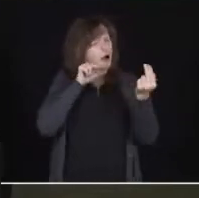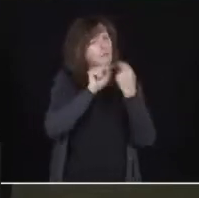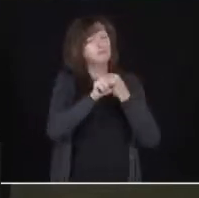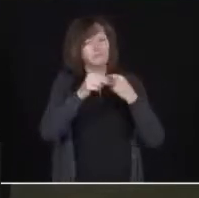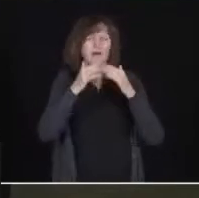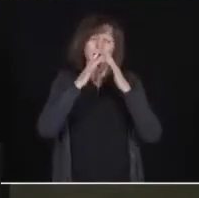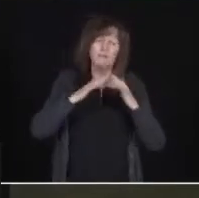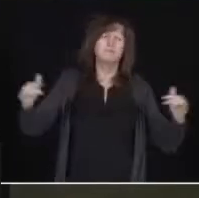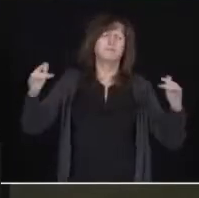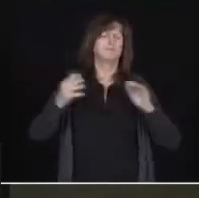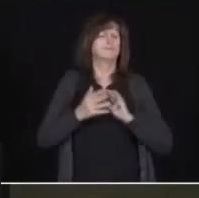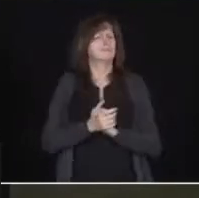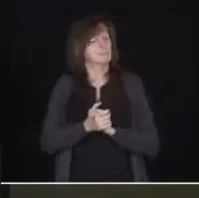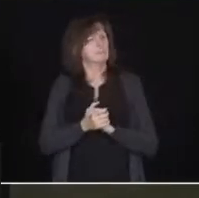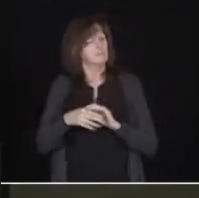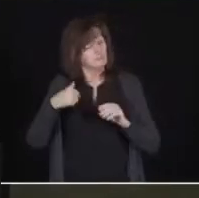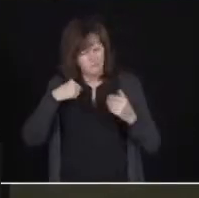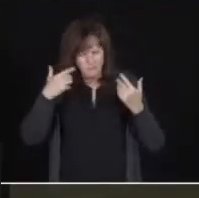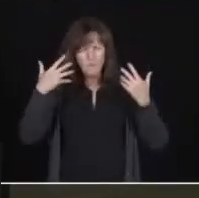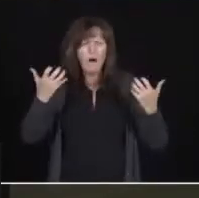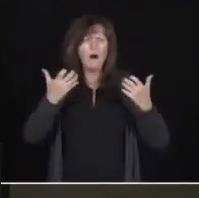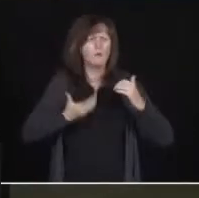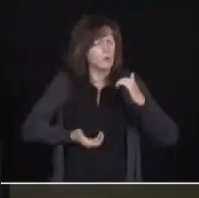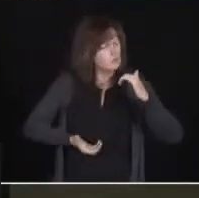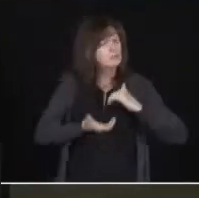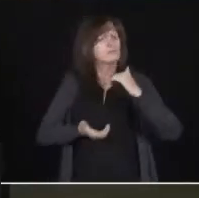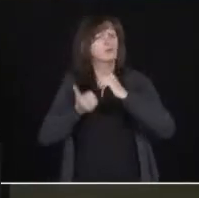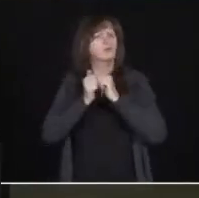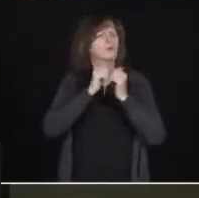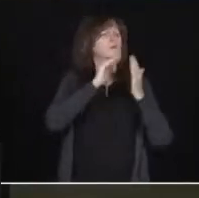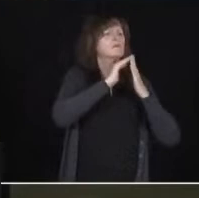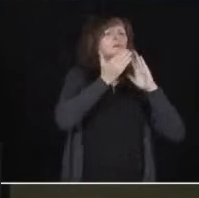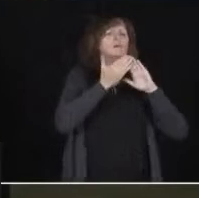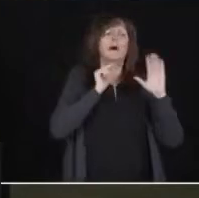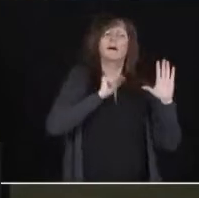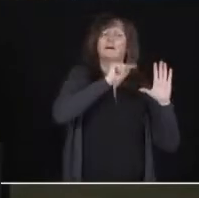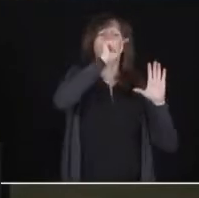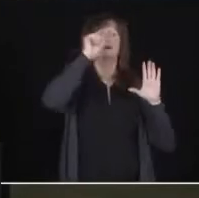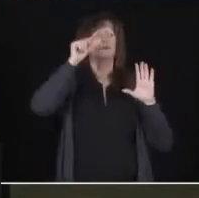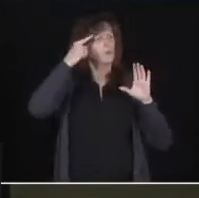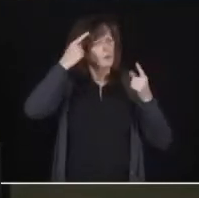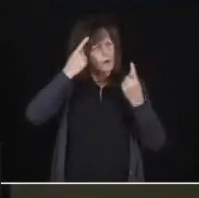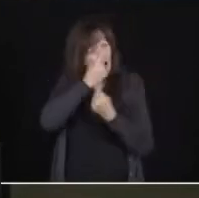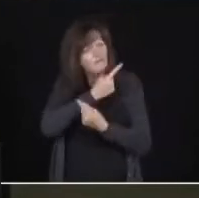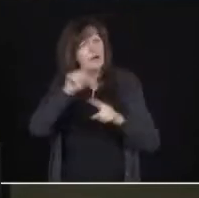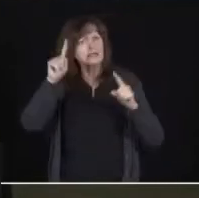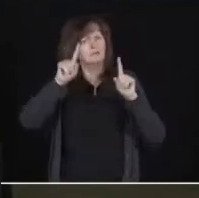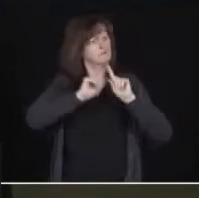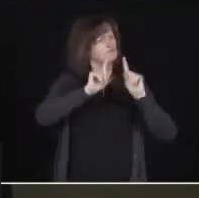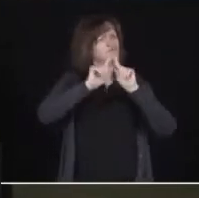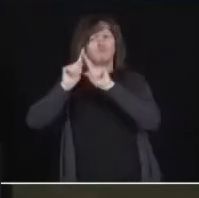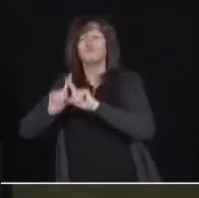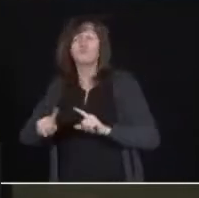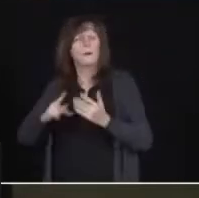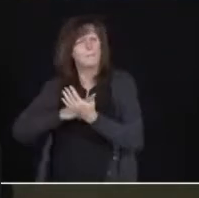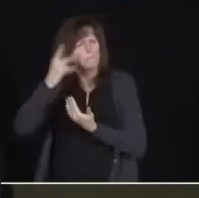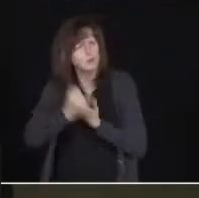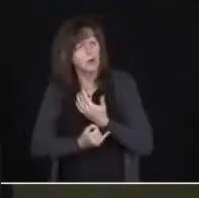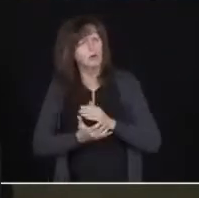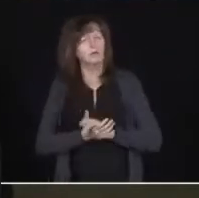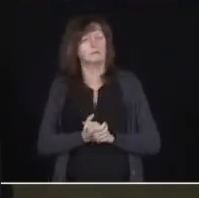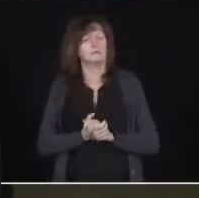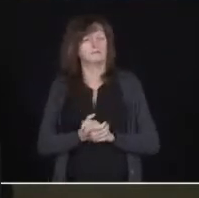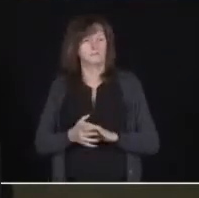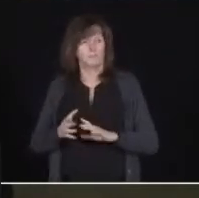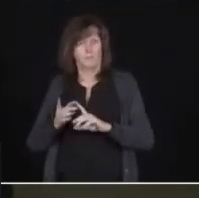municipalities to achieve these ambitious projects. Our government is charting a path to recovery that gets people back to work and